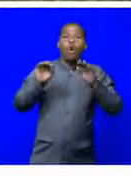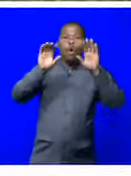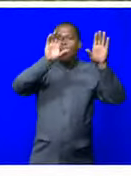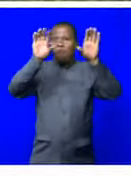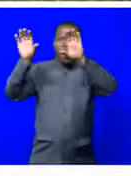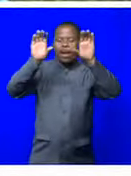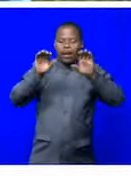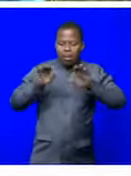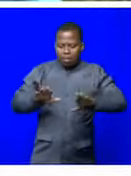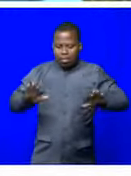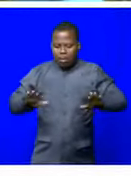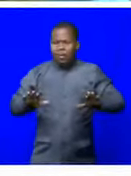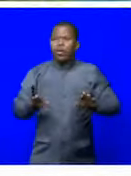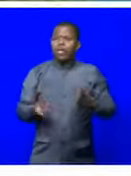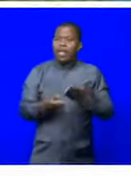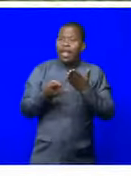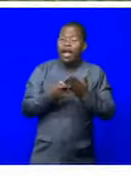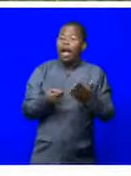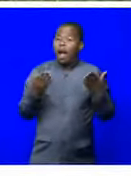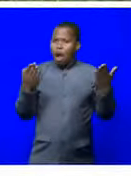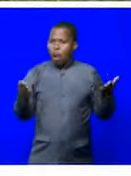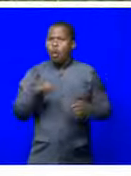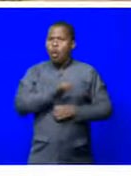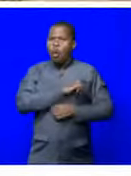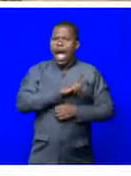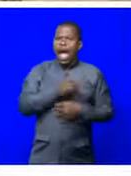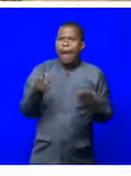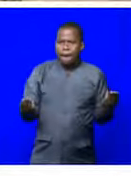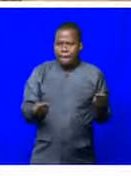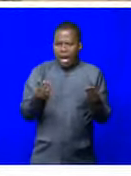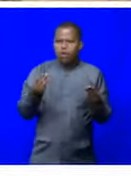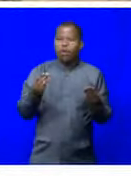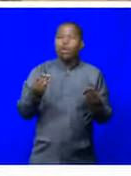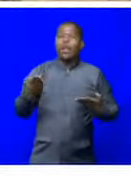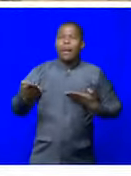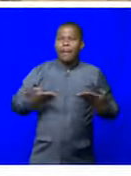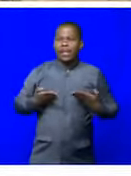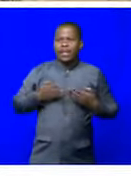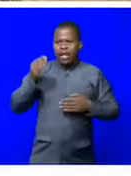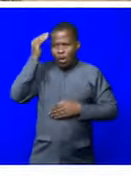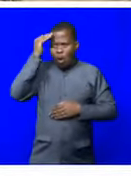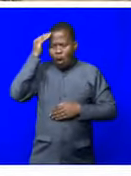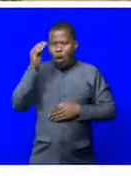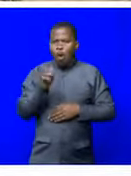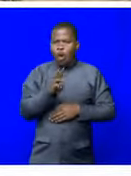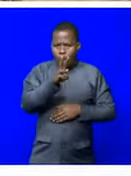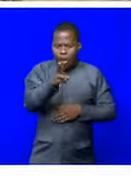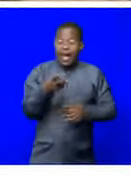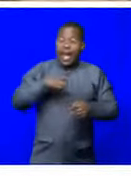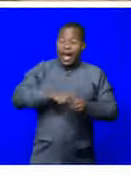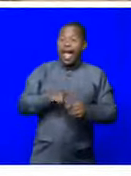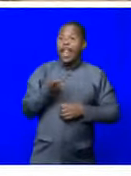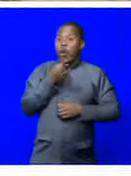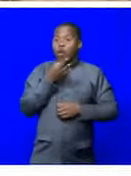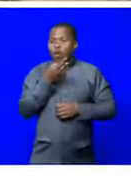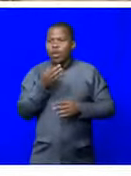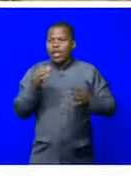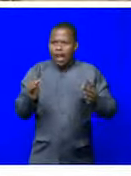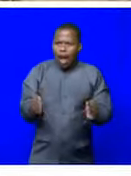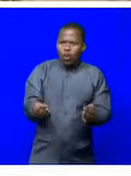kunamake sukadi enzaweni lengikuthi lo wenta kwekuthi. Kuthathe kakhulu neyuti kuthi ingahlali